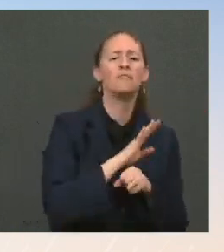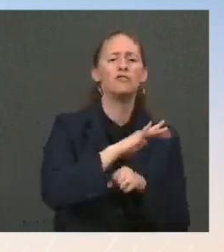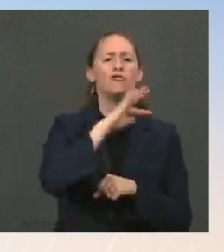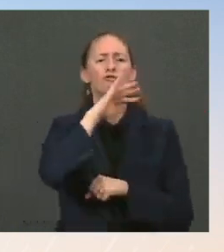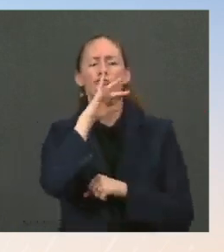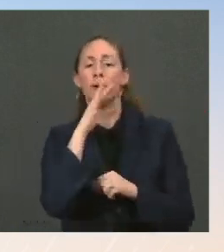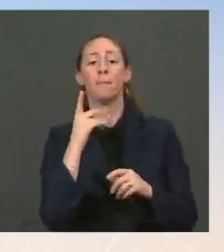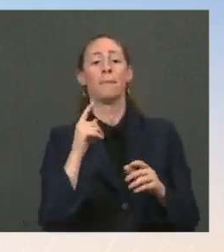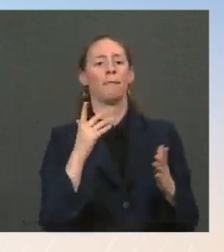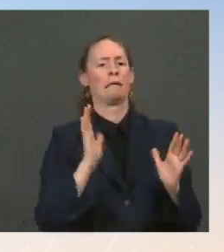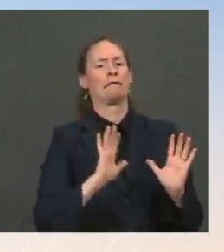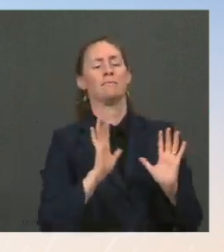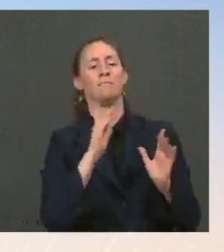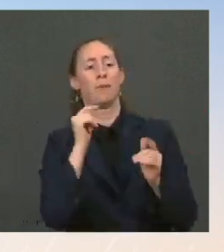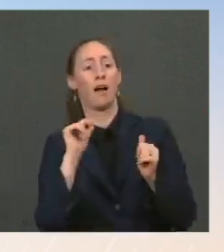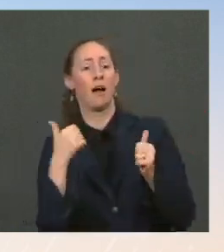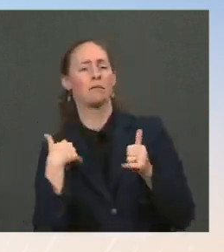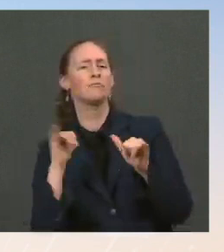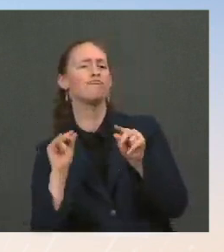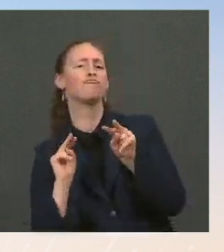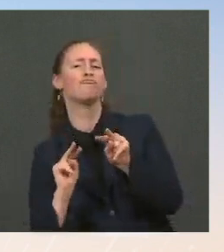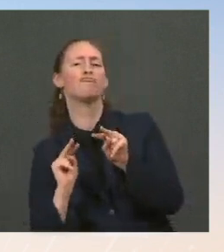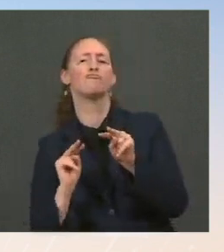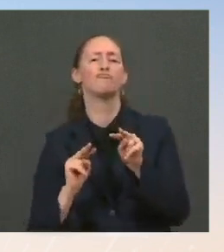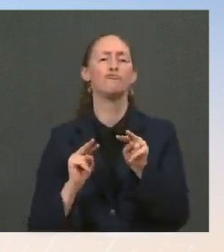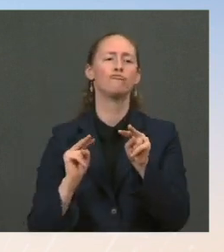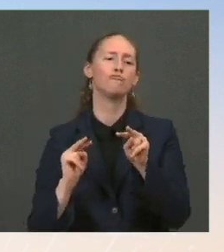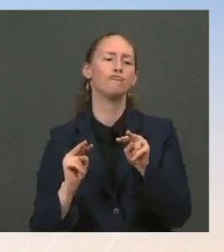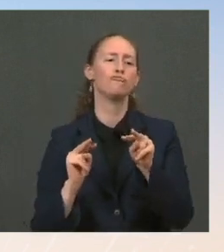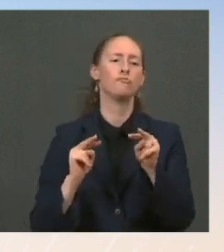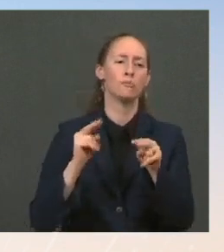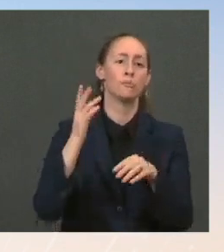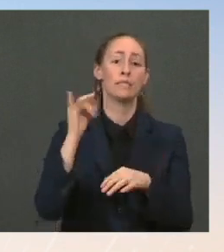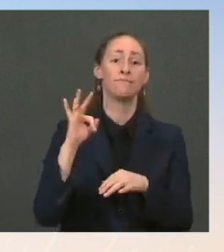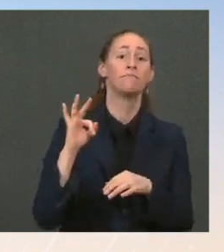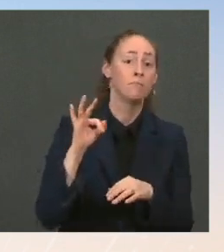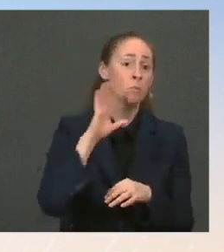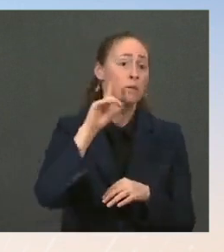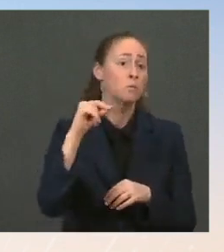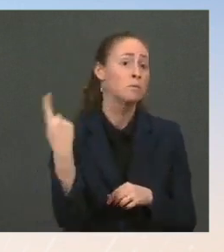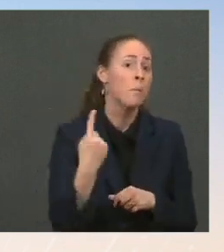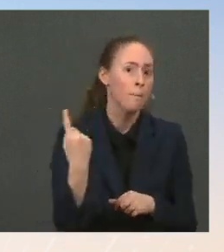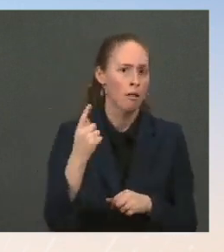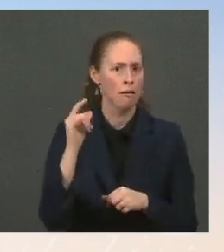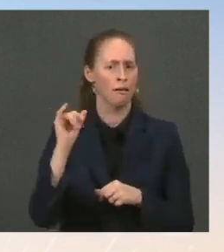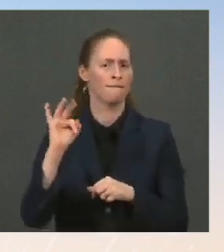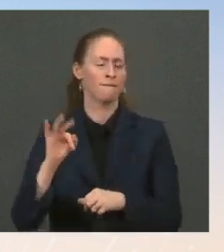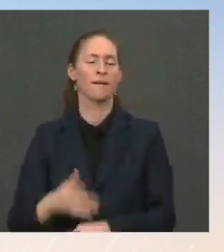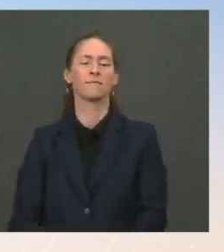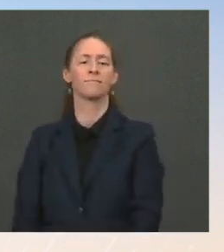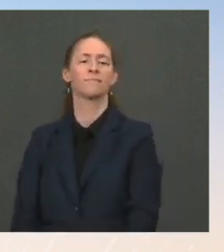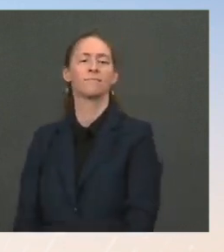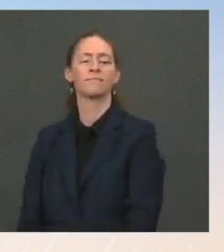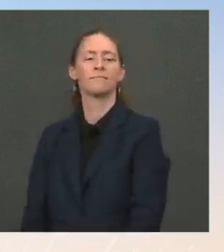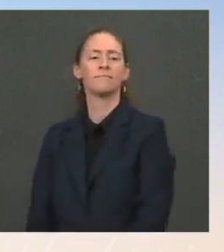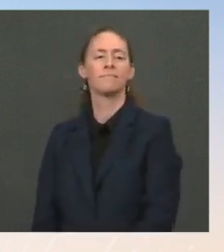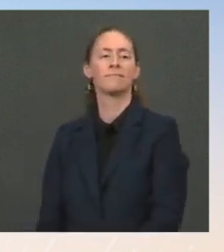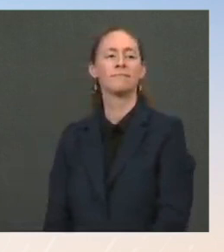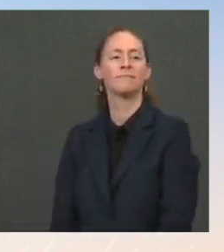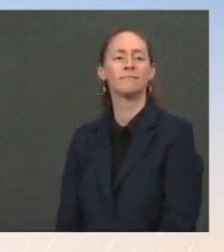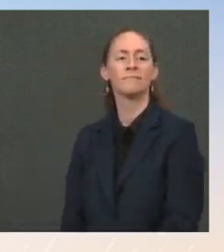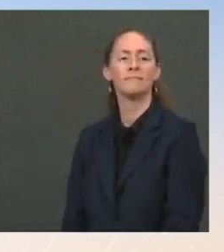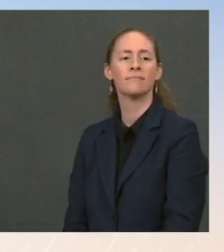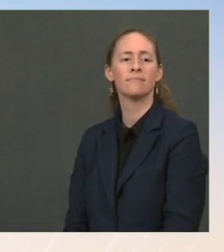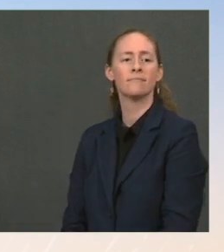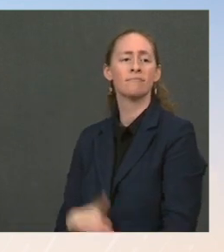We're continuously monitoring. We'll look to take additional steps as needed. Are you or would you consider restricting LNG exports to, I guess, head